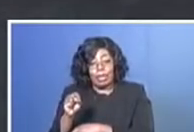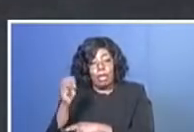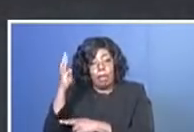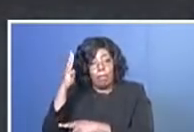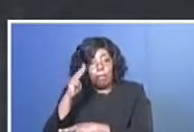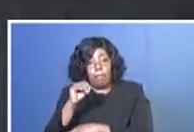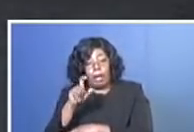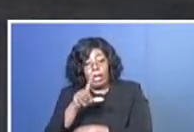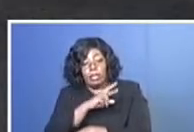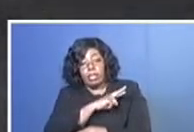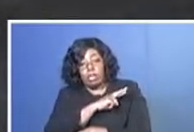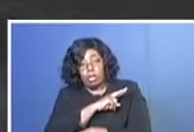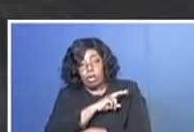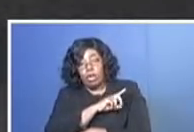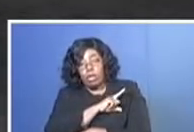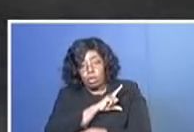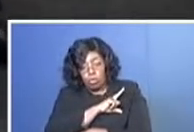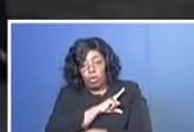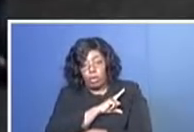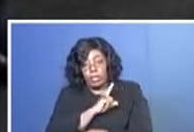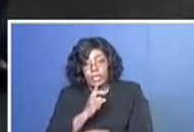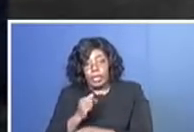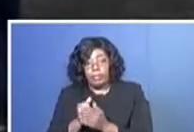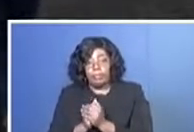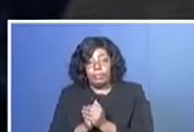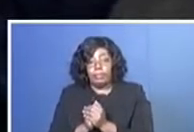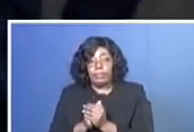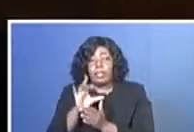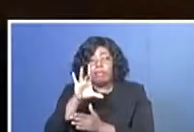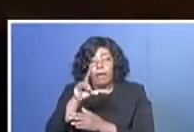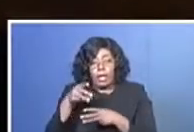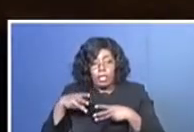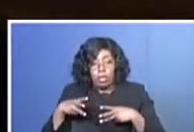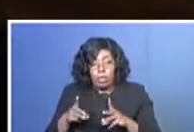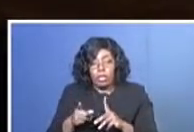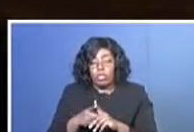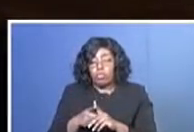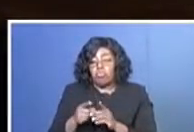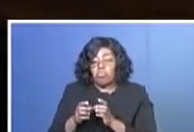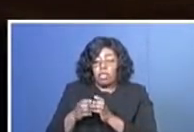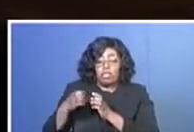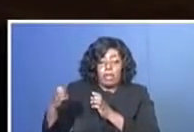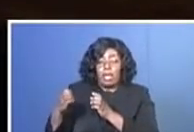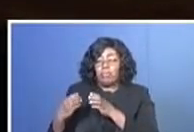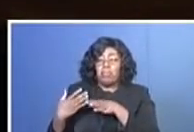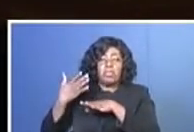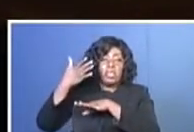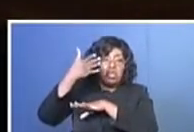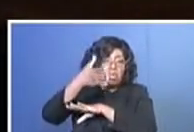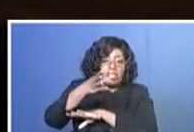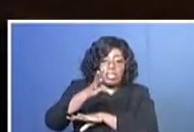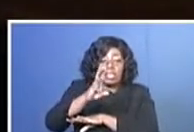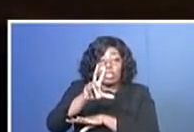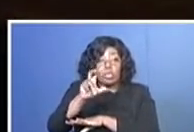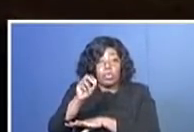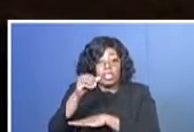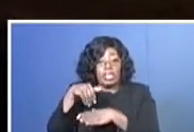Saroter, issued this charge. Find a way to expand beyond 6:30 in the